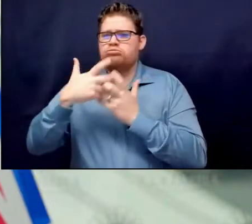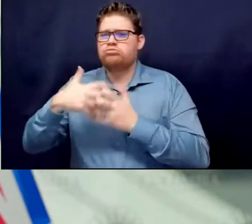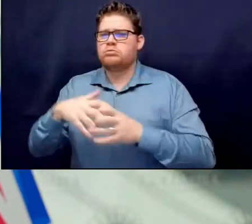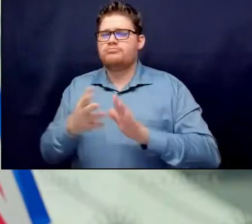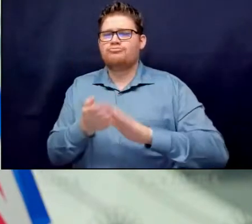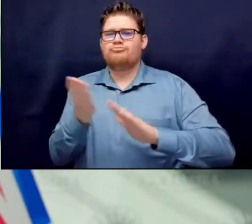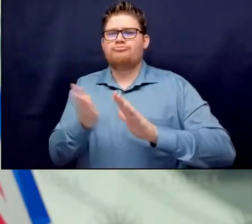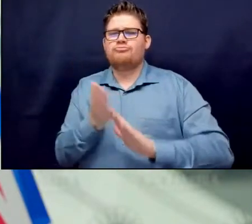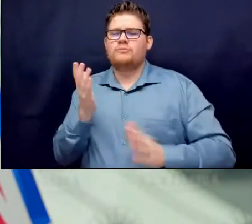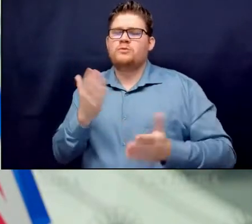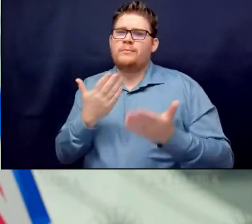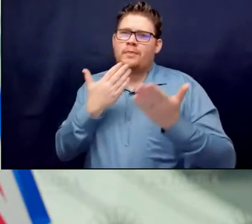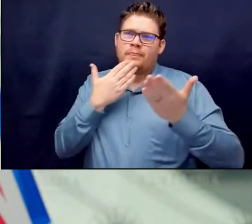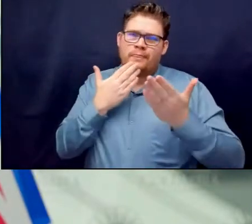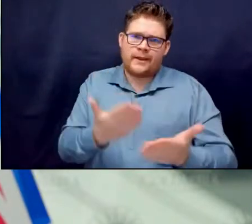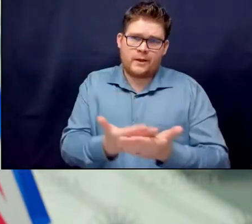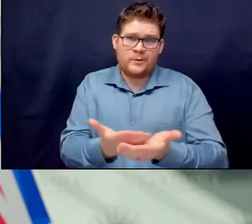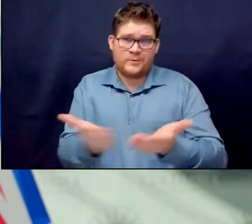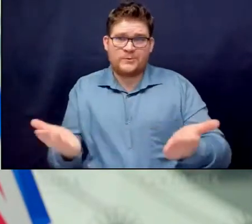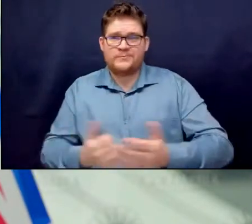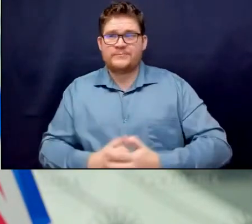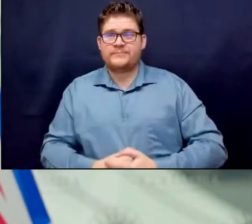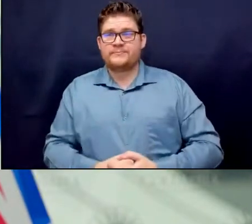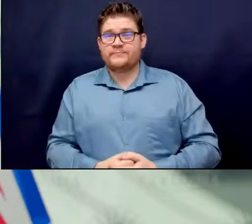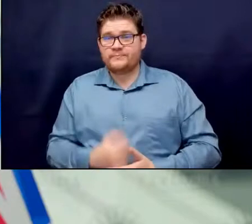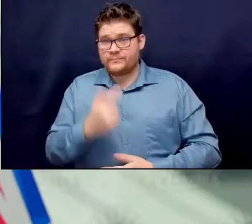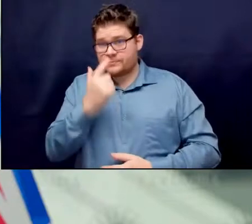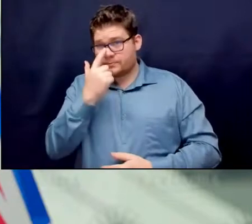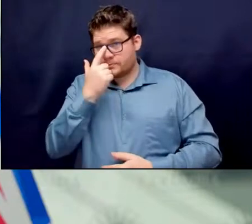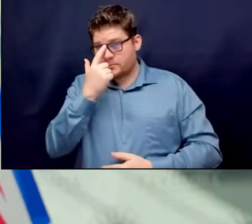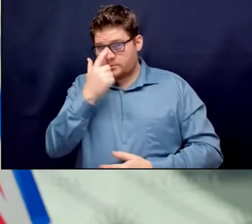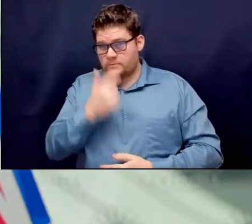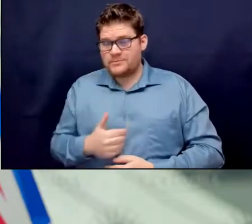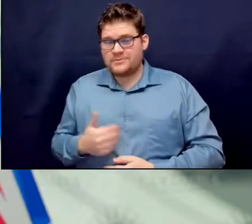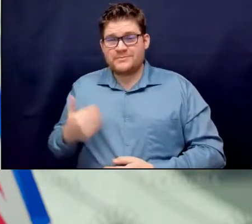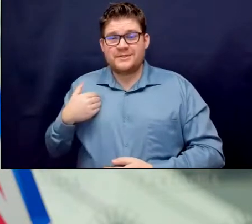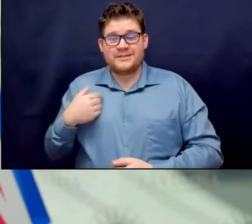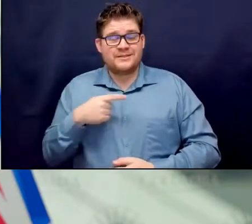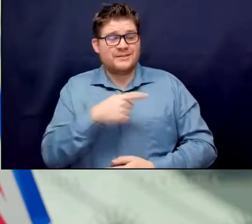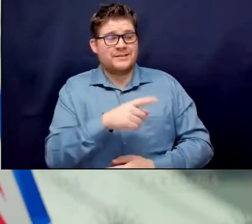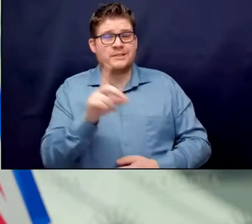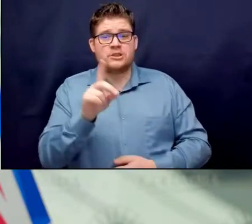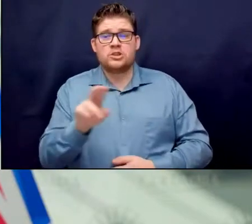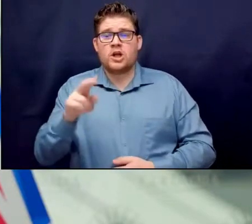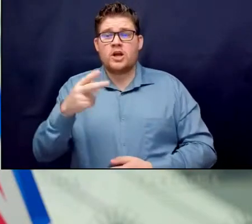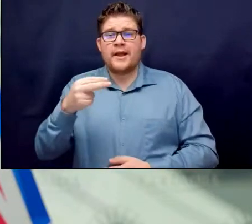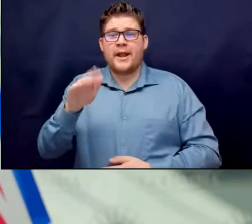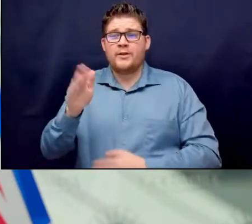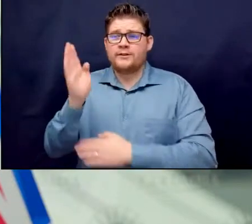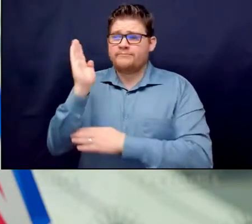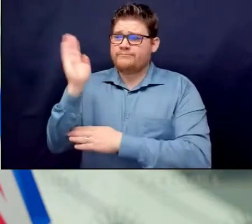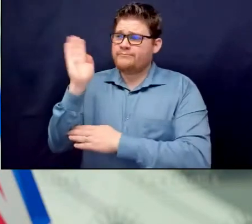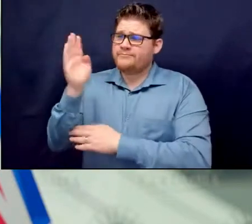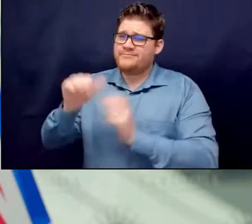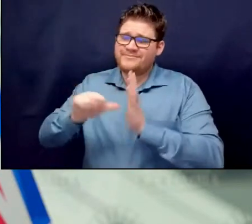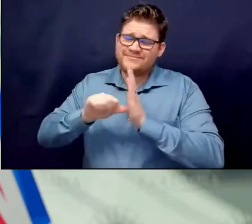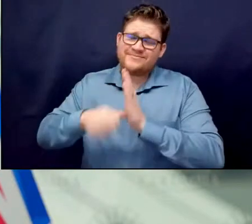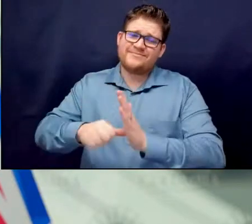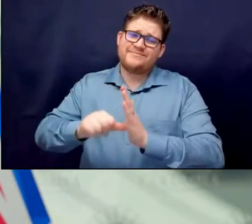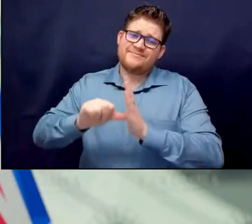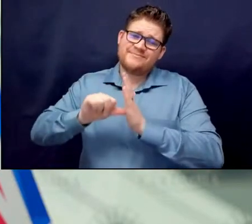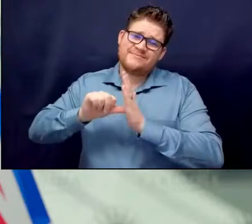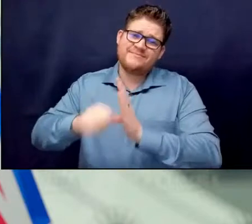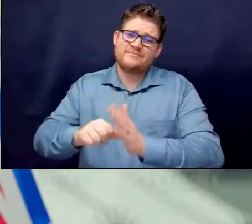exceptional success, and as the presentation by Dr. Henry underlines, the decision to focus first on those who are